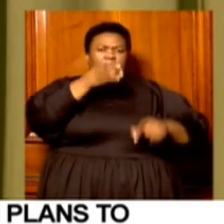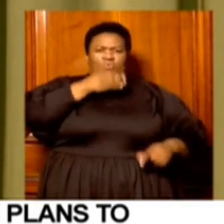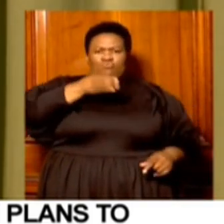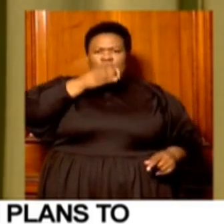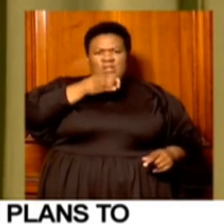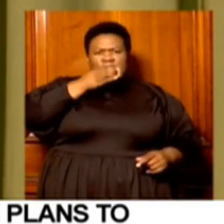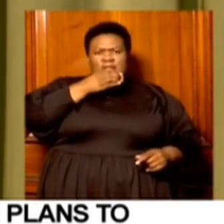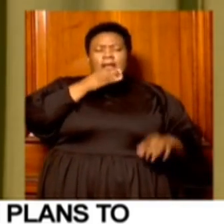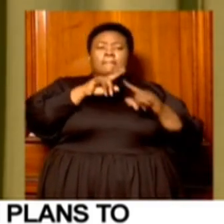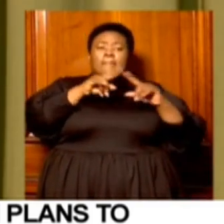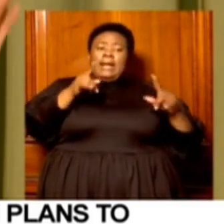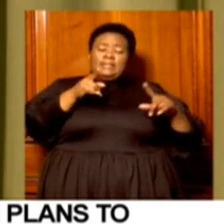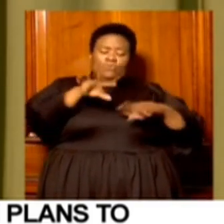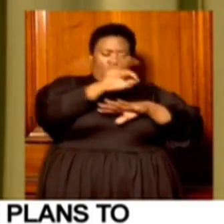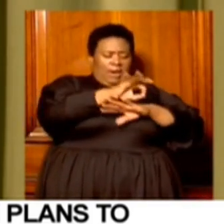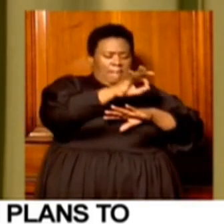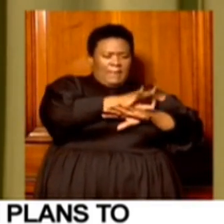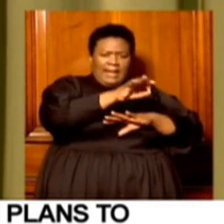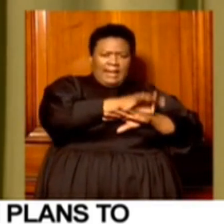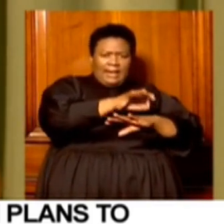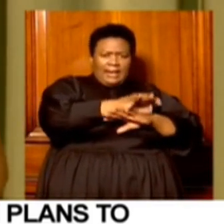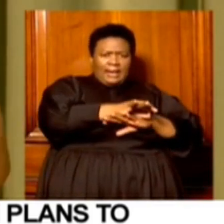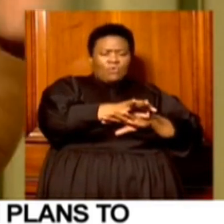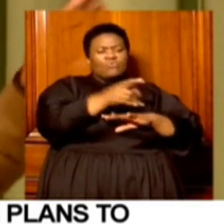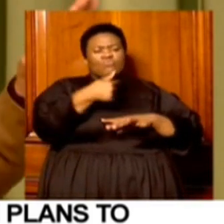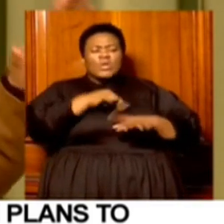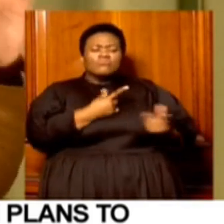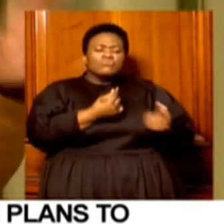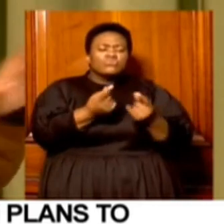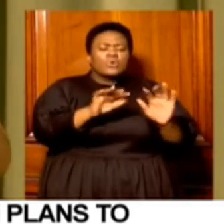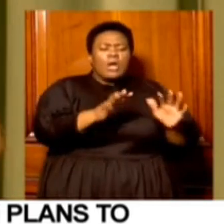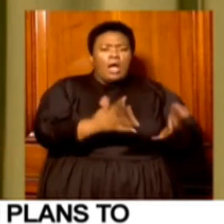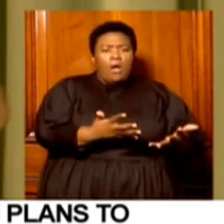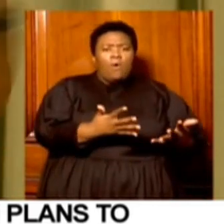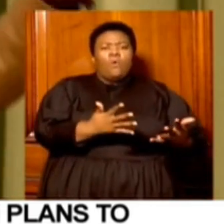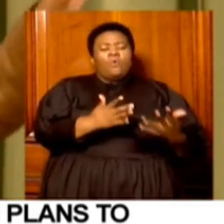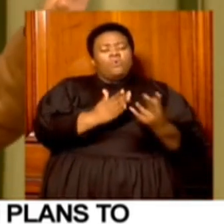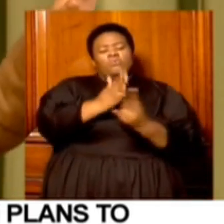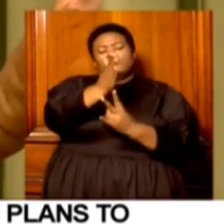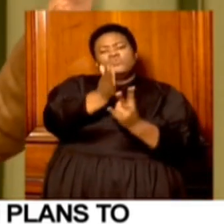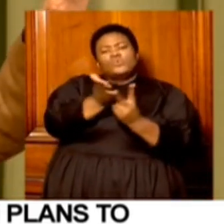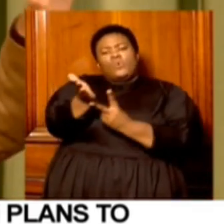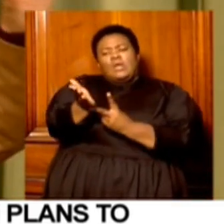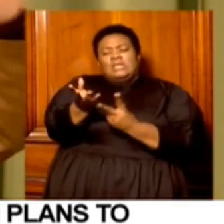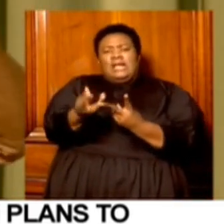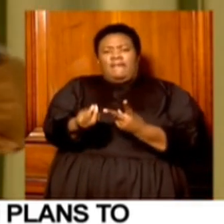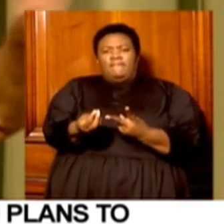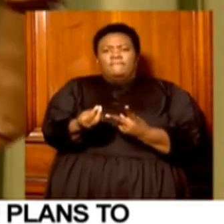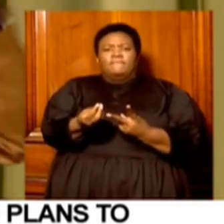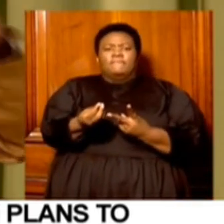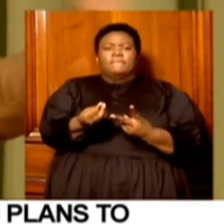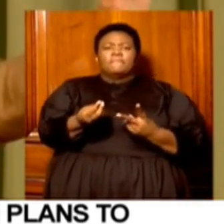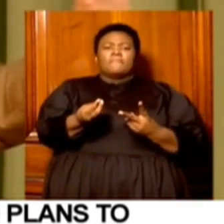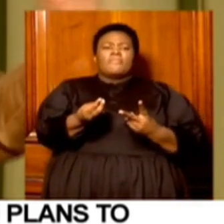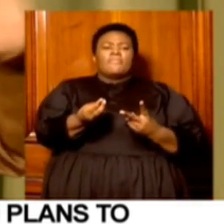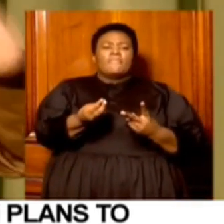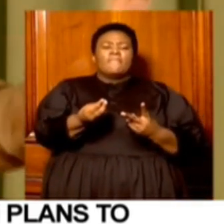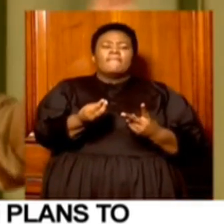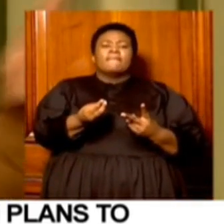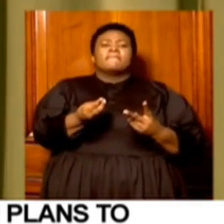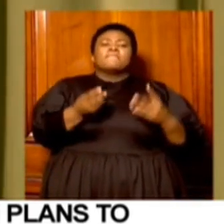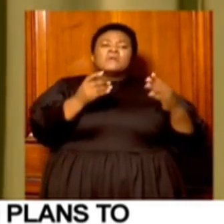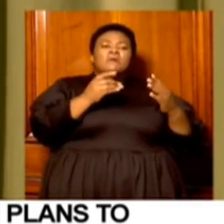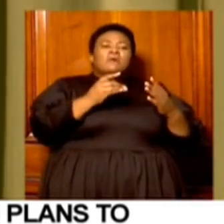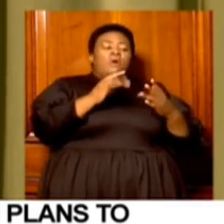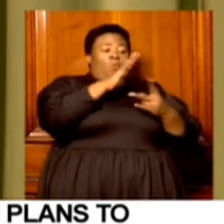how we navigate, there are two schools of thought. The other one says, let things stay for the economy the way